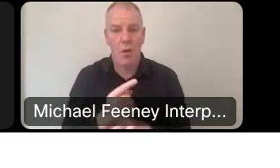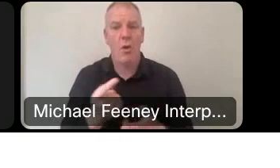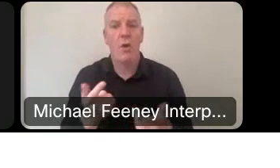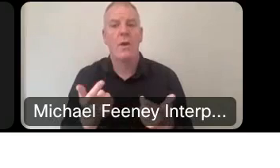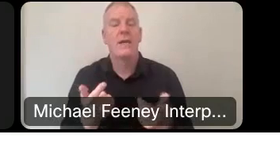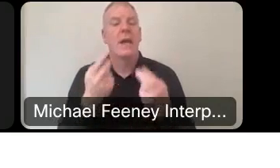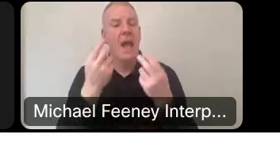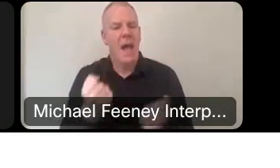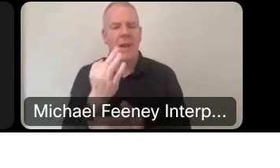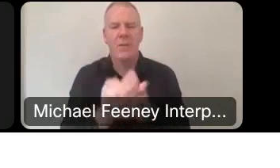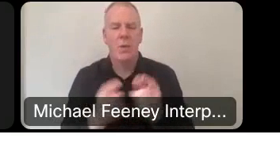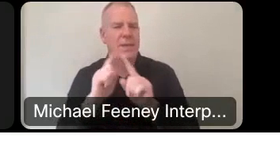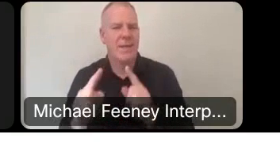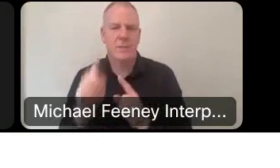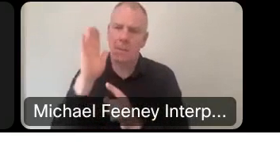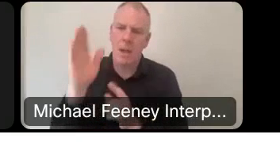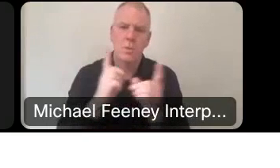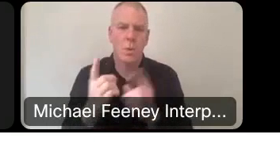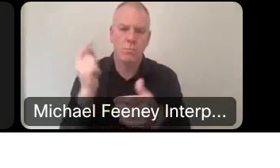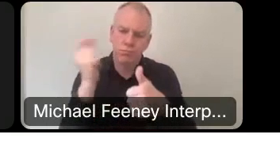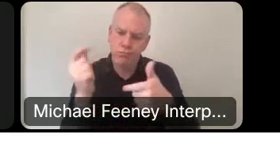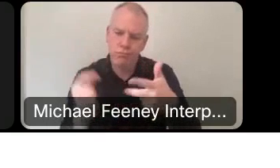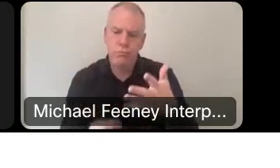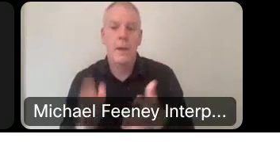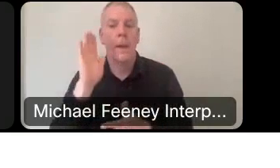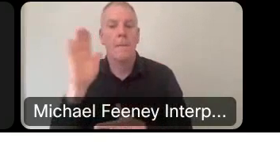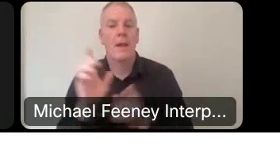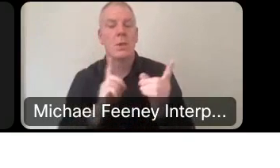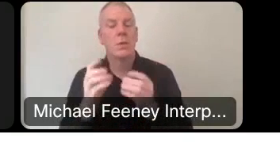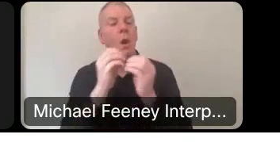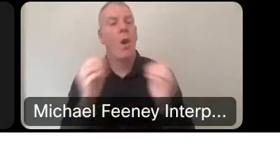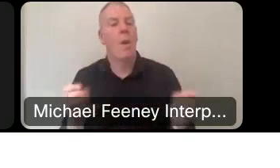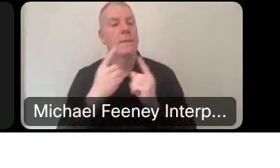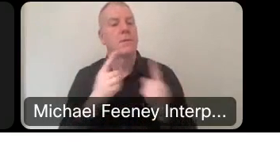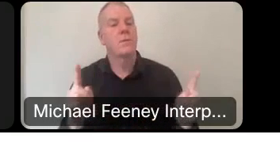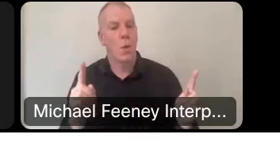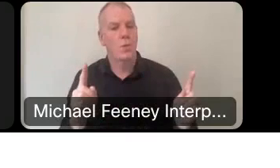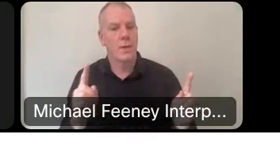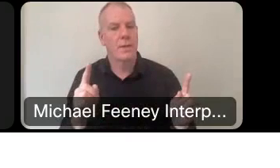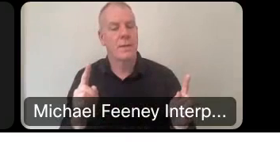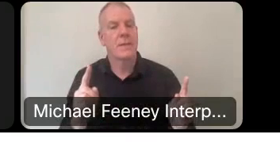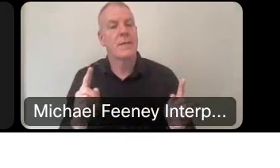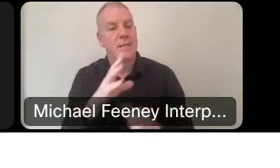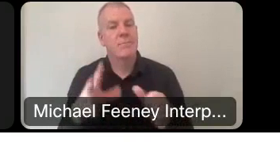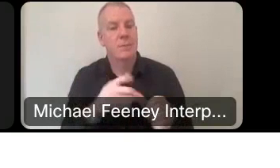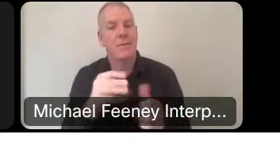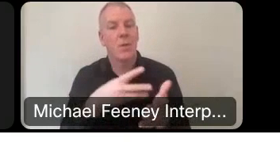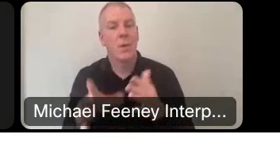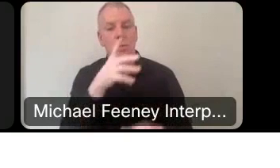requirements. So it will be mandatory to undertake open disclosure. in particular in relation